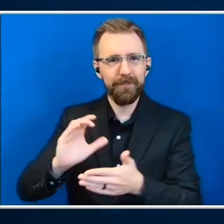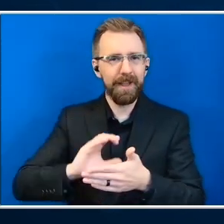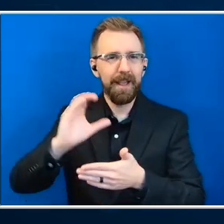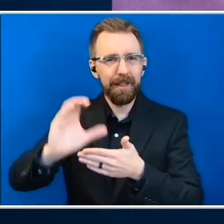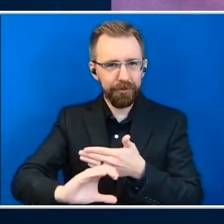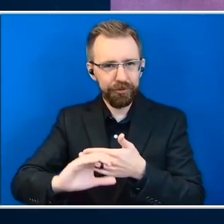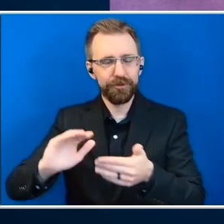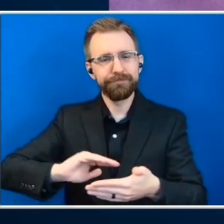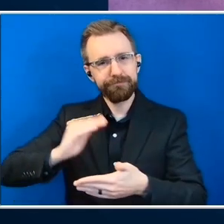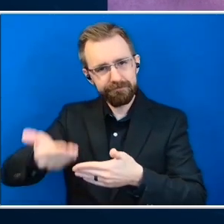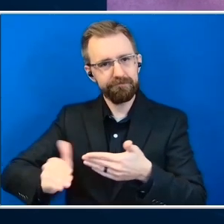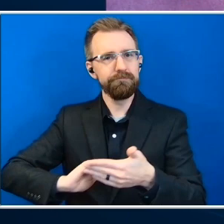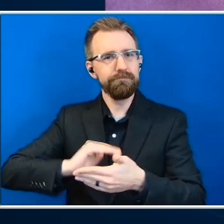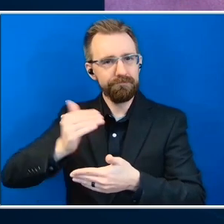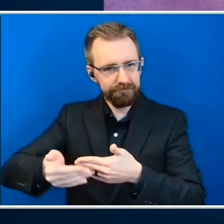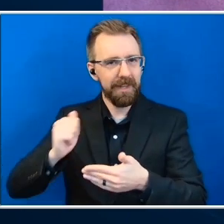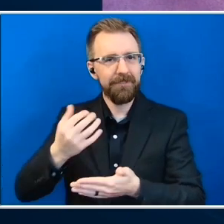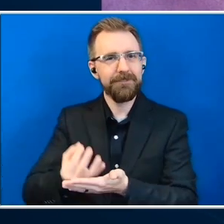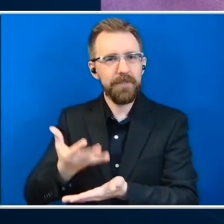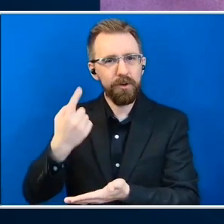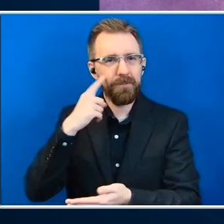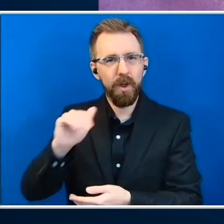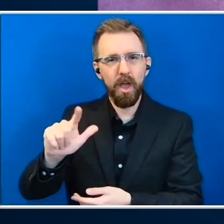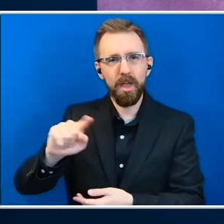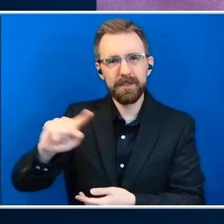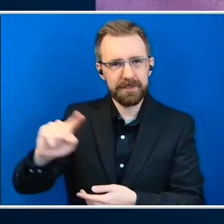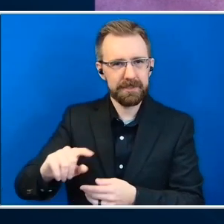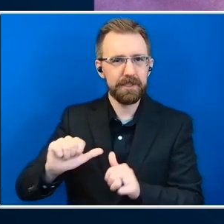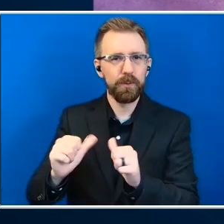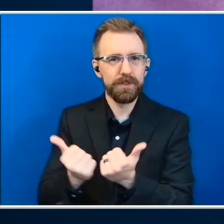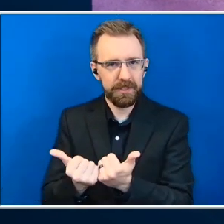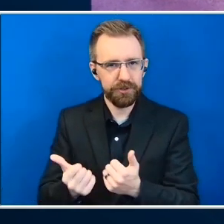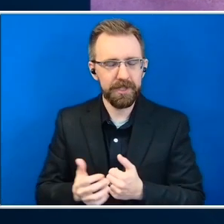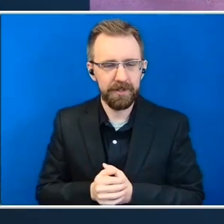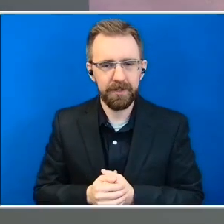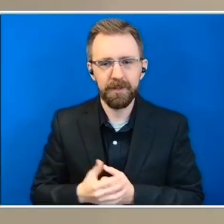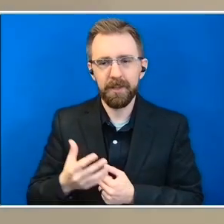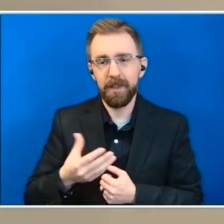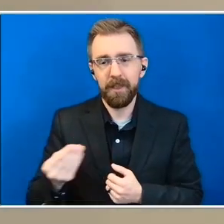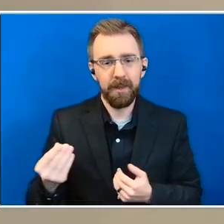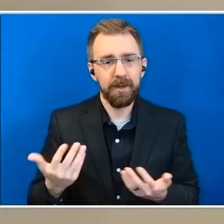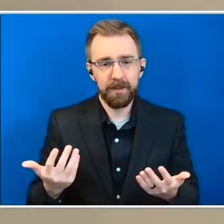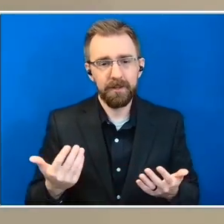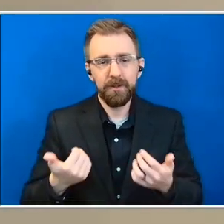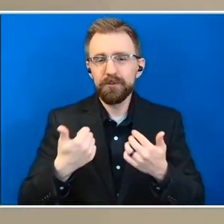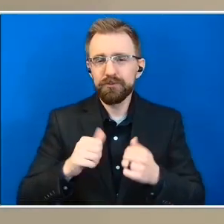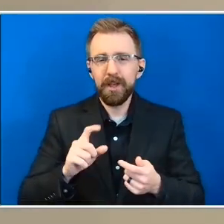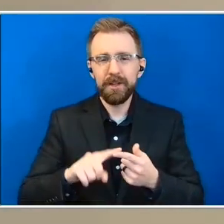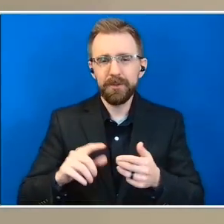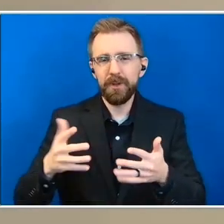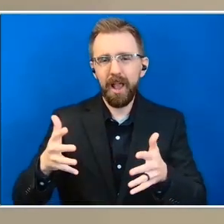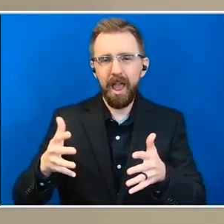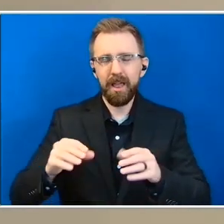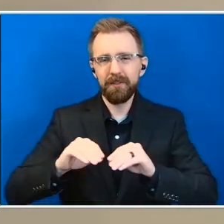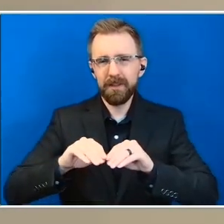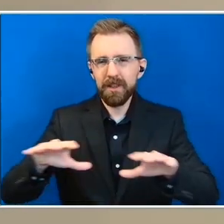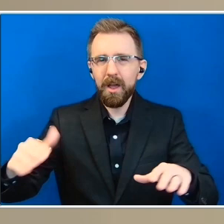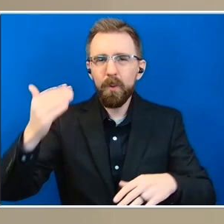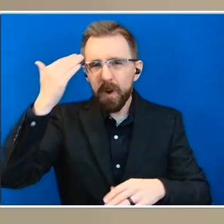to fundraise for the Alzheimer's Association. And we're trying to kind of spread awareness through